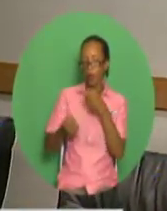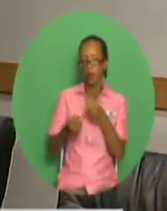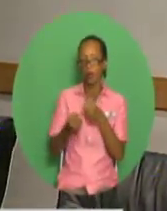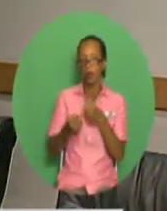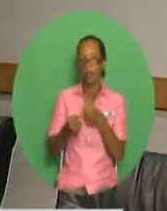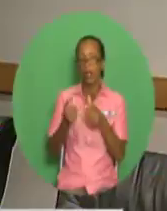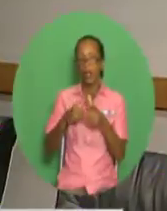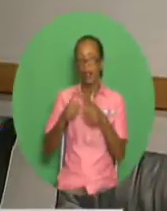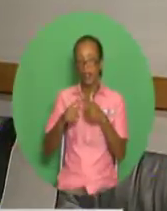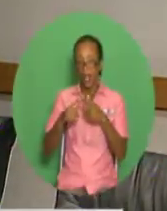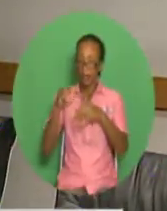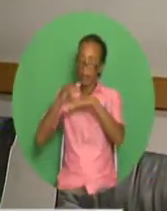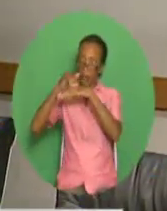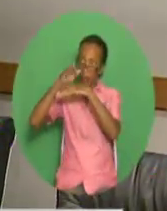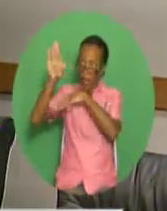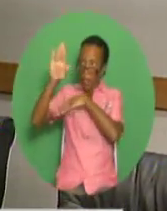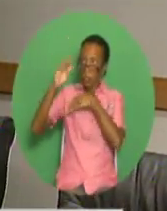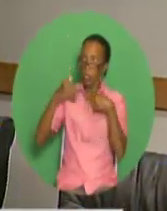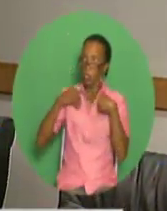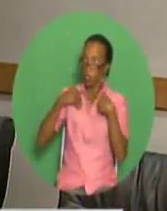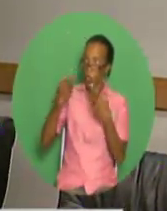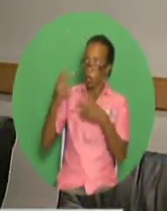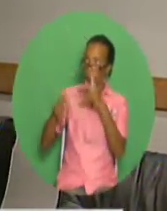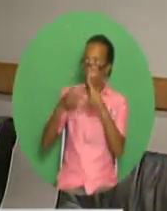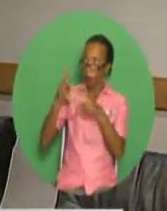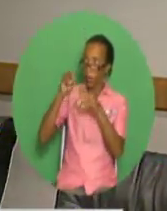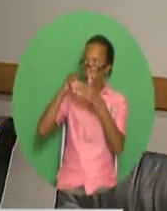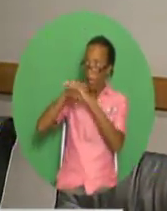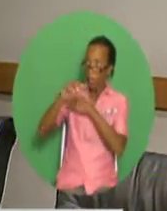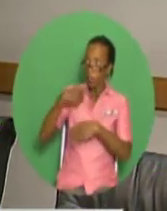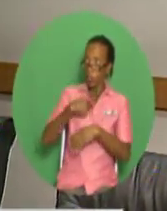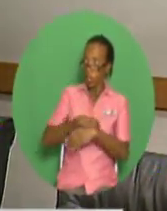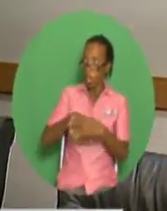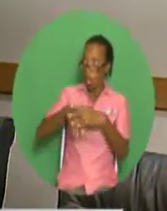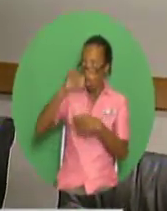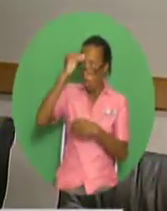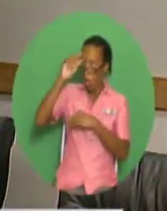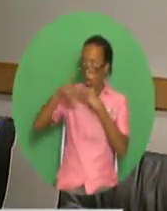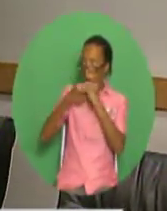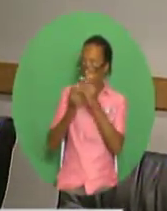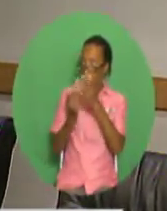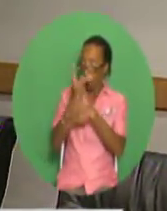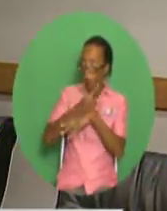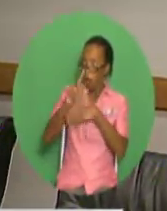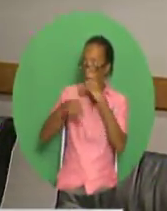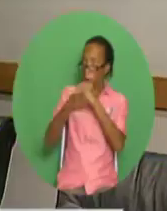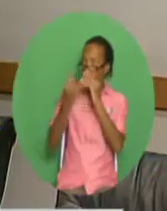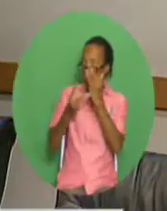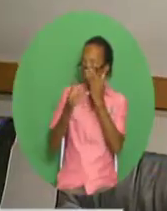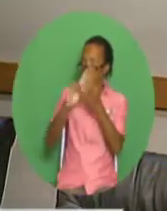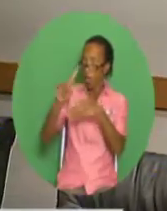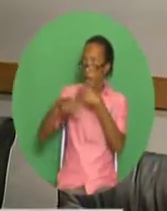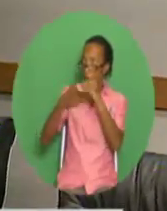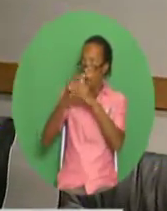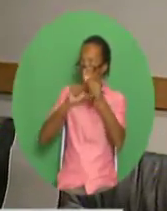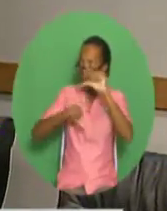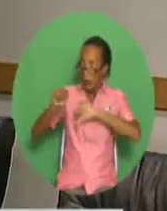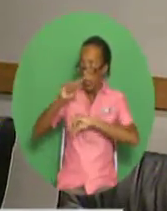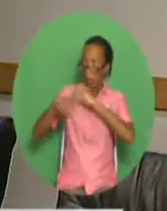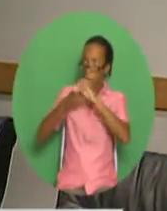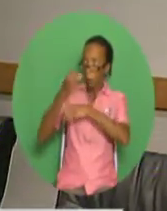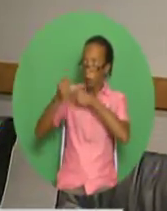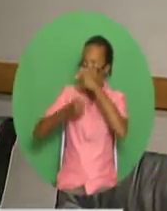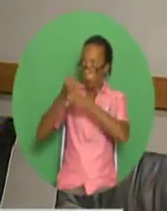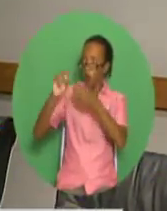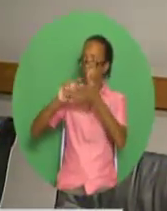industry. And we will be able to send our young people there for 6 months to learn agriculture, to learn technology, to learn science, to learn sports, and so on.